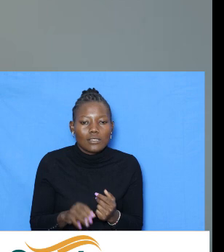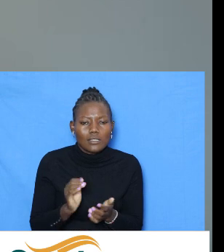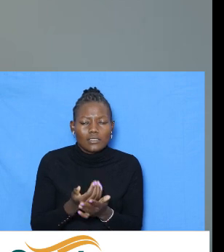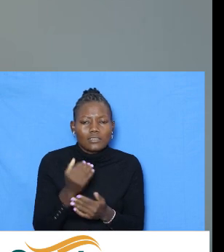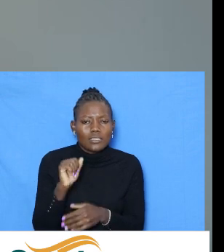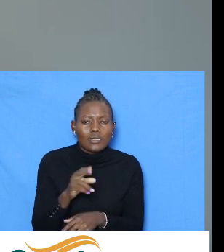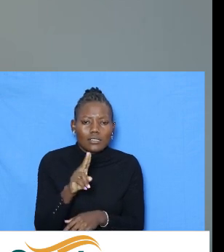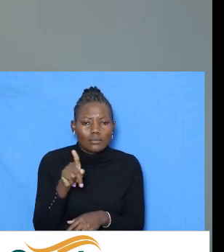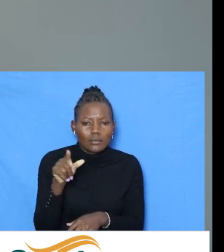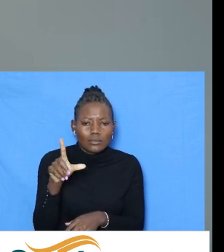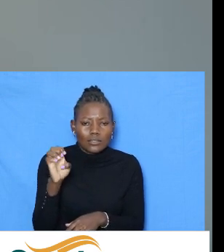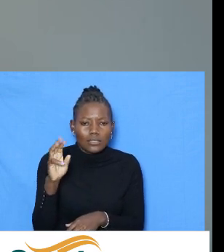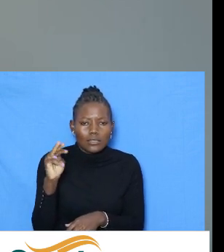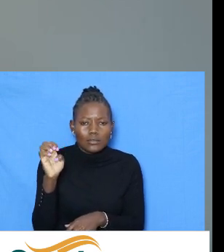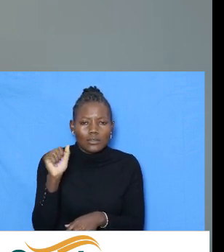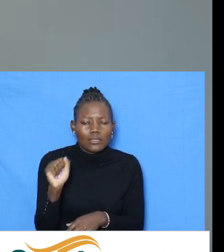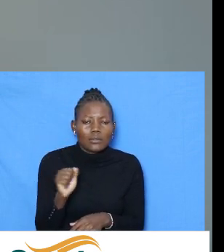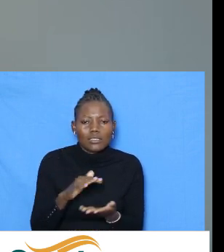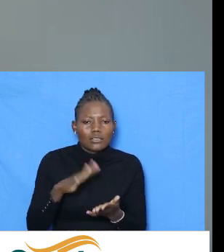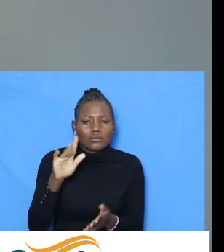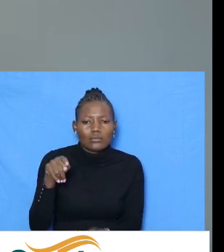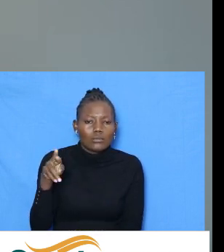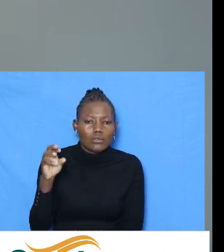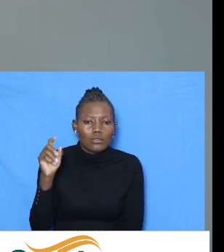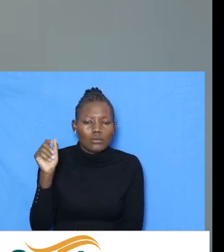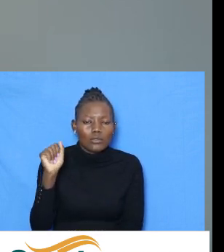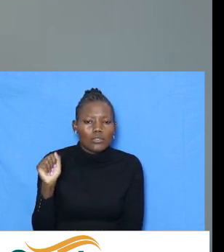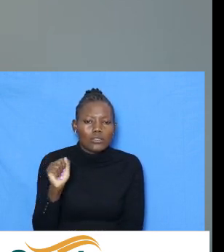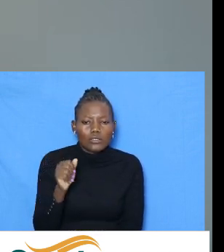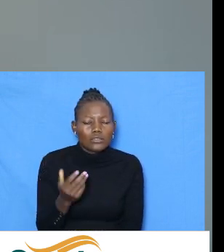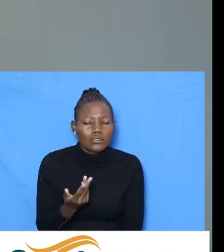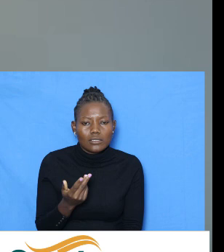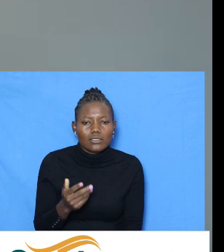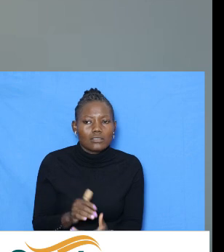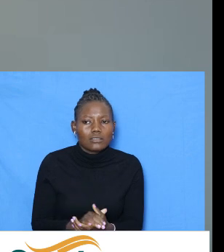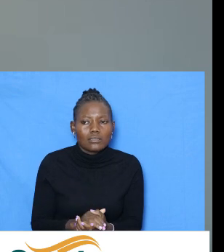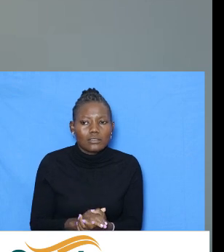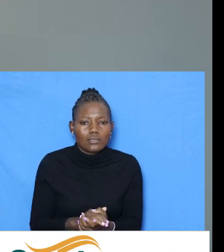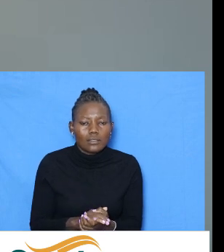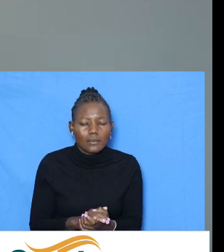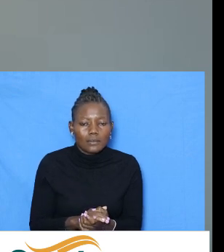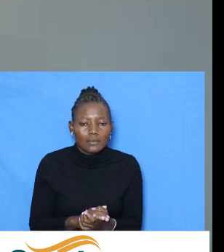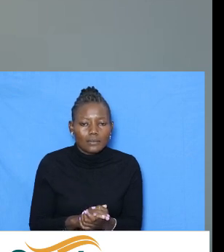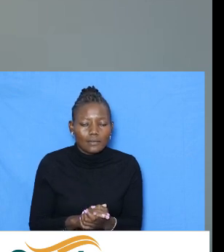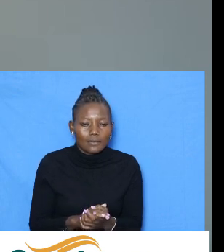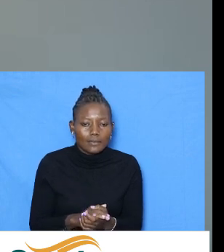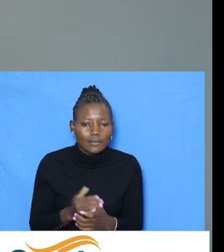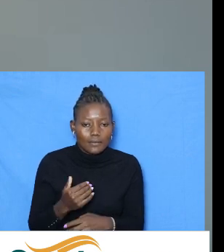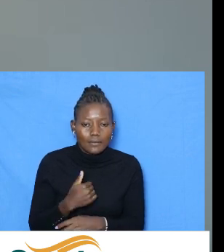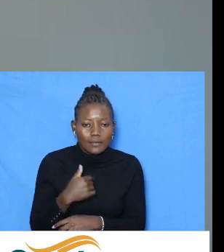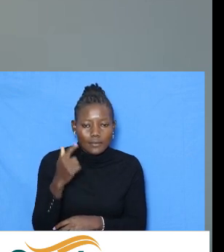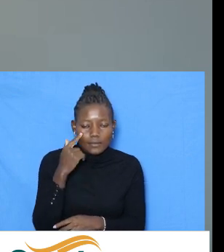supplements. Especially in proteins. I wrote a short comment in the chat that